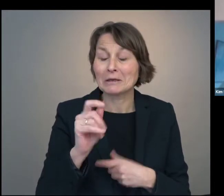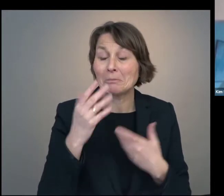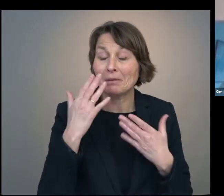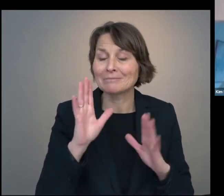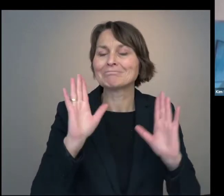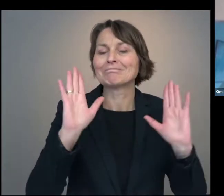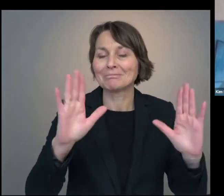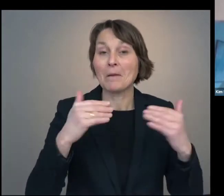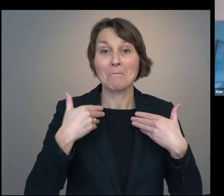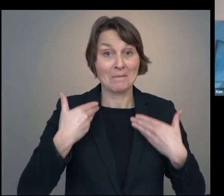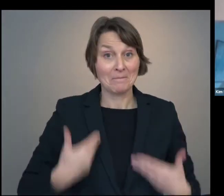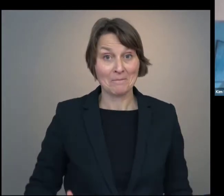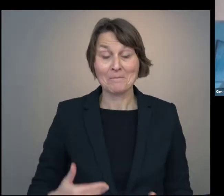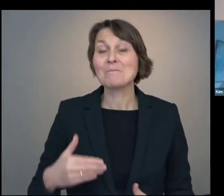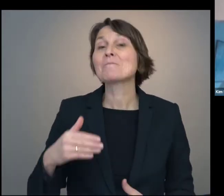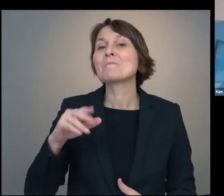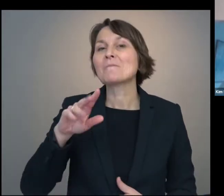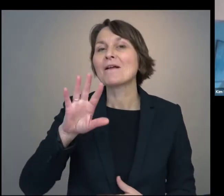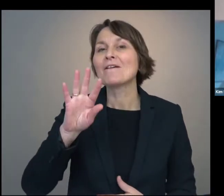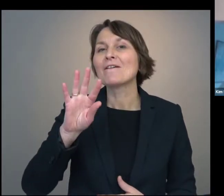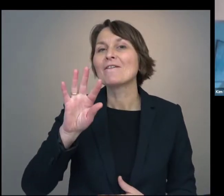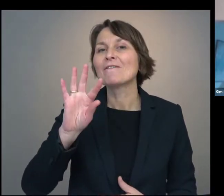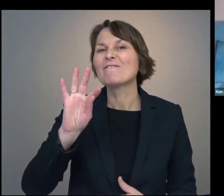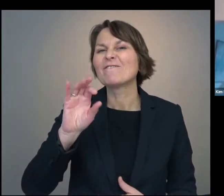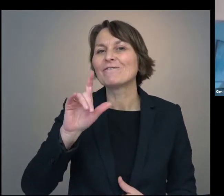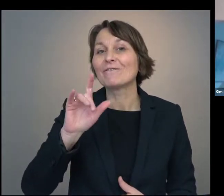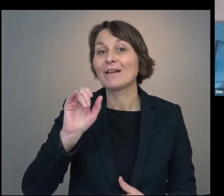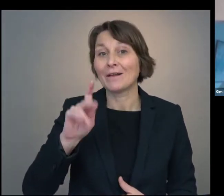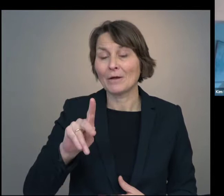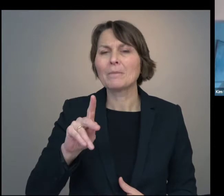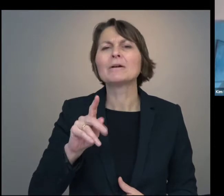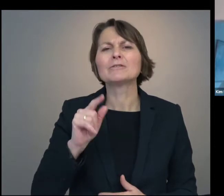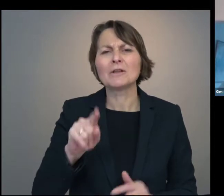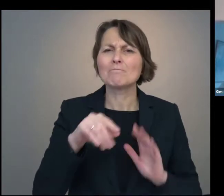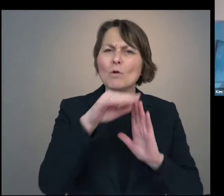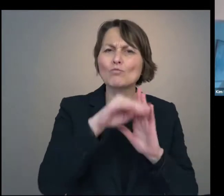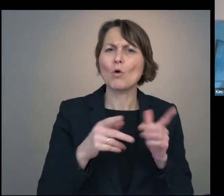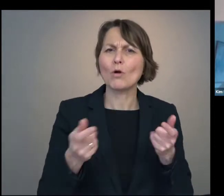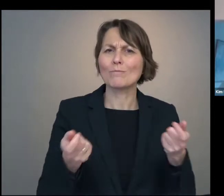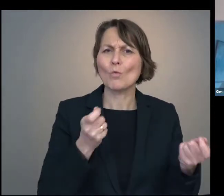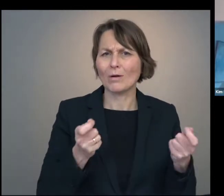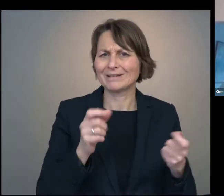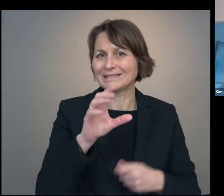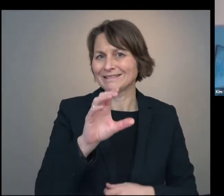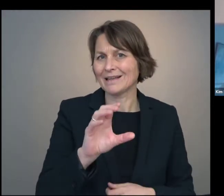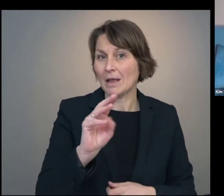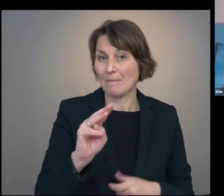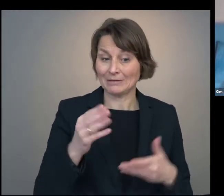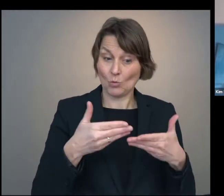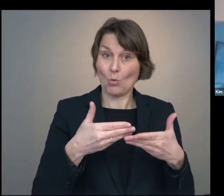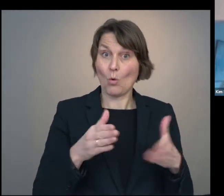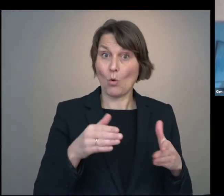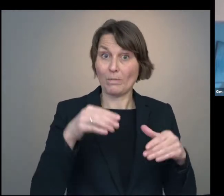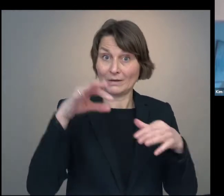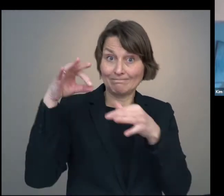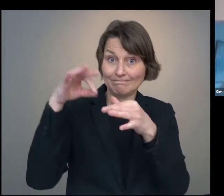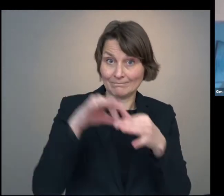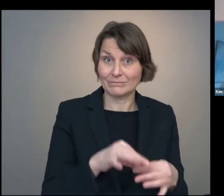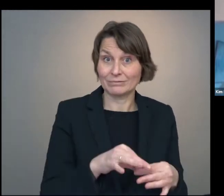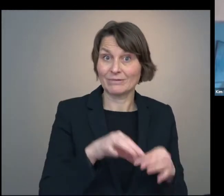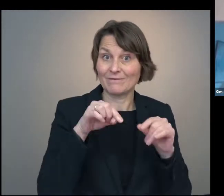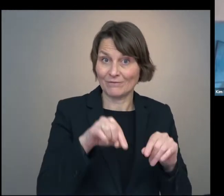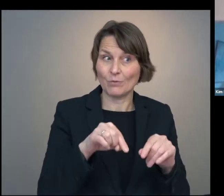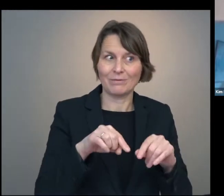I'm Filip. I am the program manager for Umbraco CMS. So it's like the open source part of